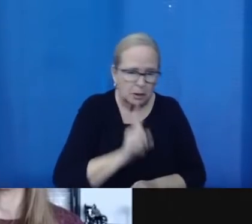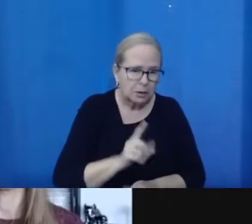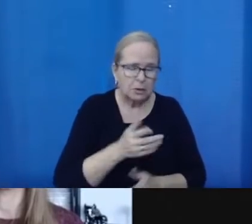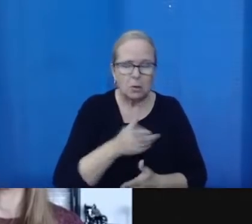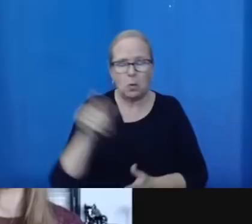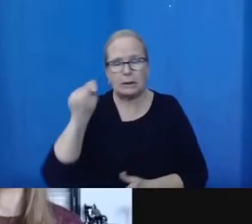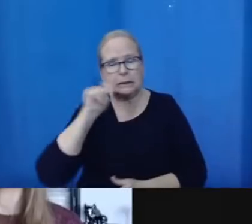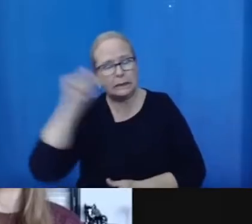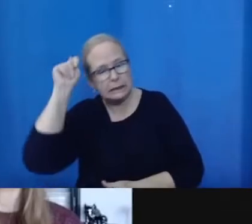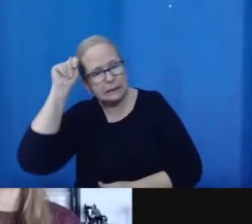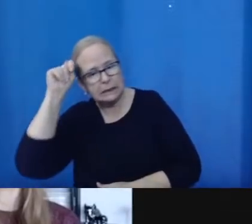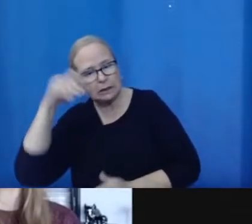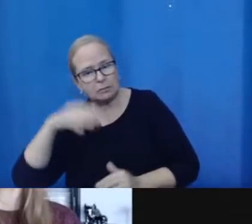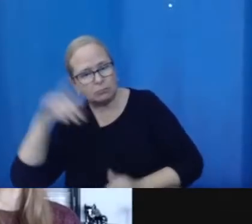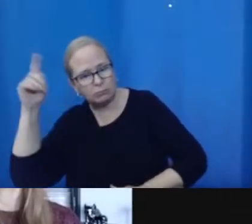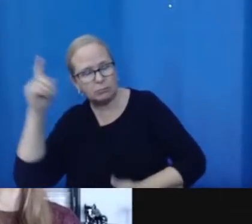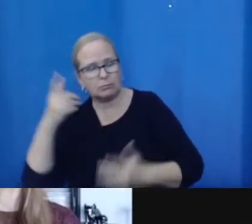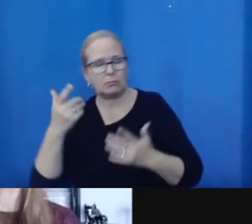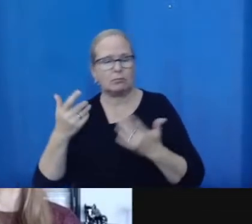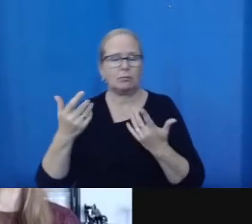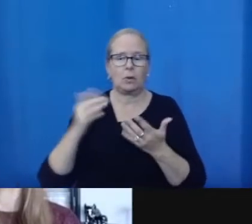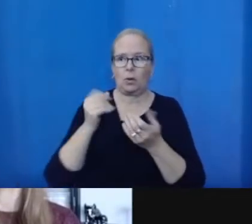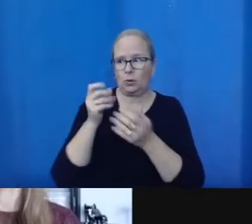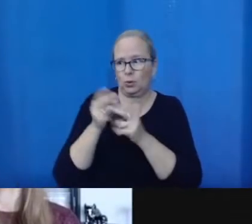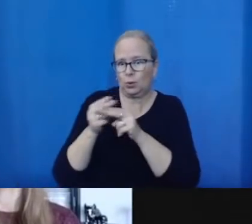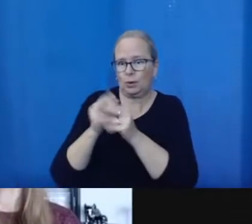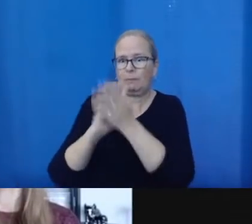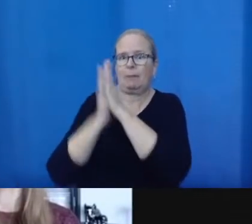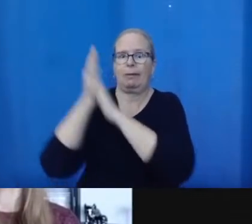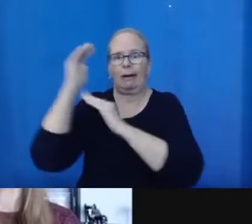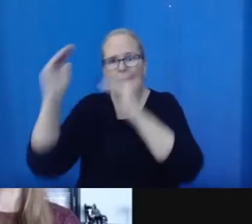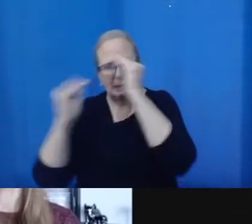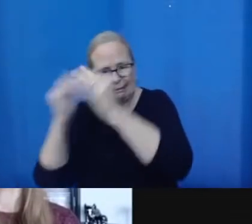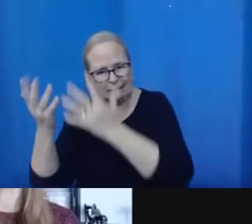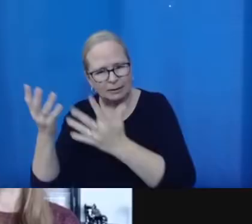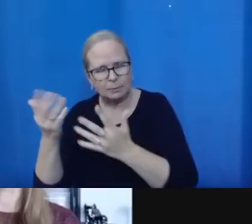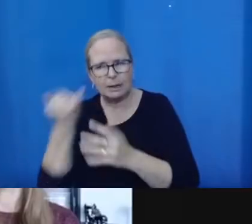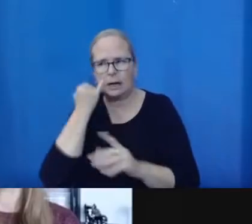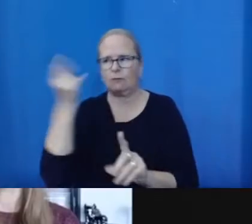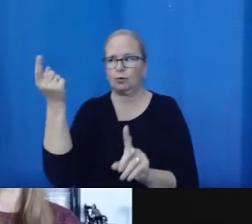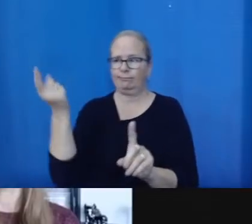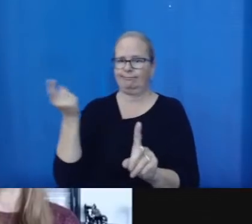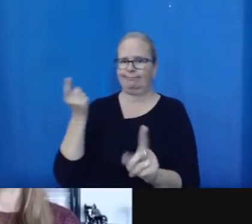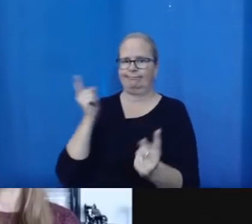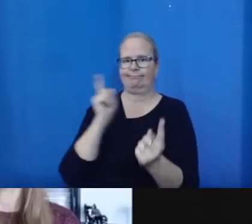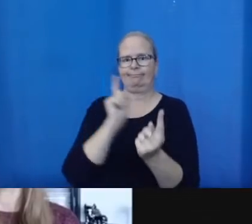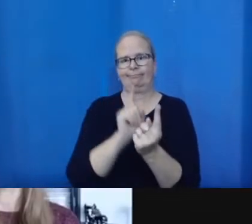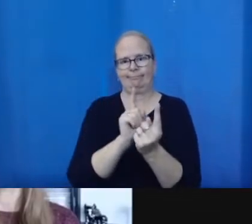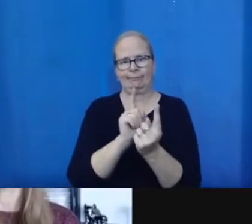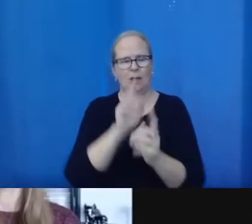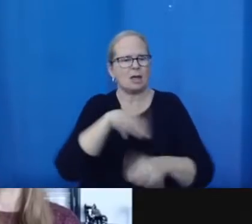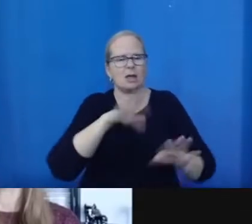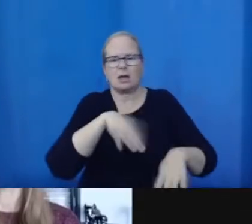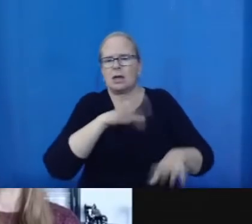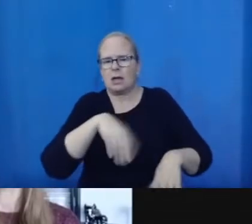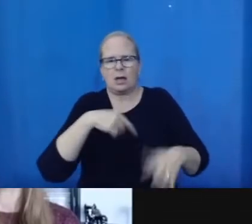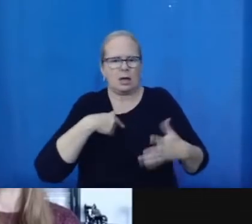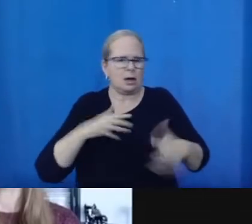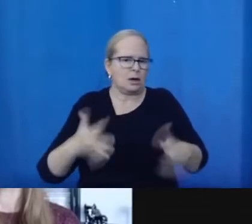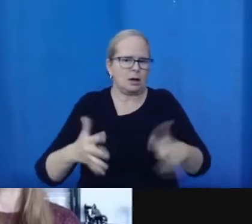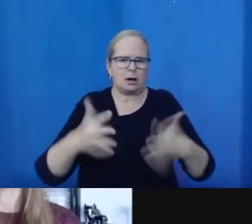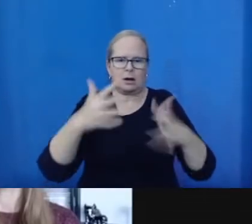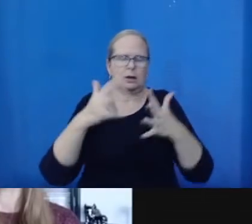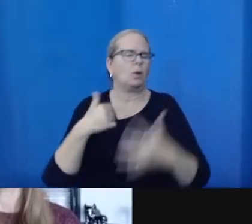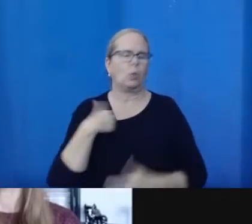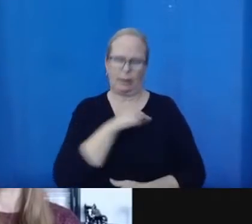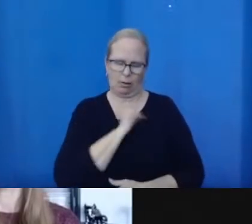human and is in that state that I think we're all feeling either multiple times a day or